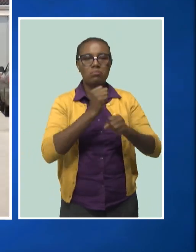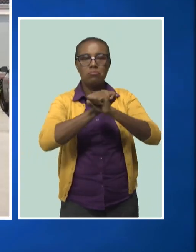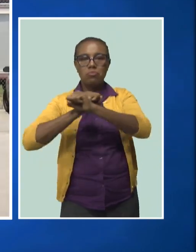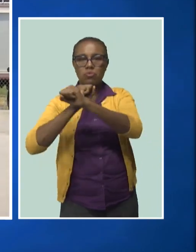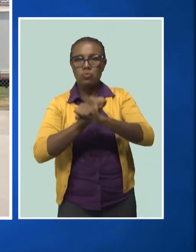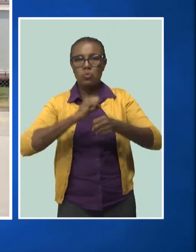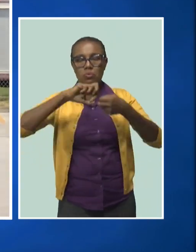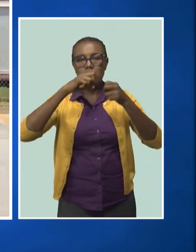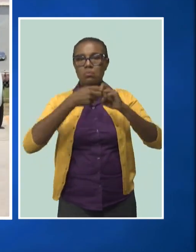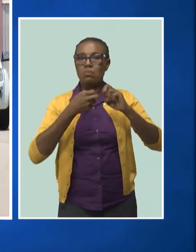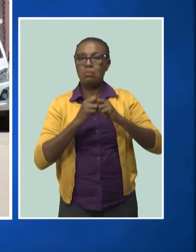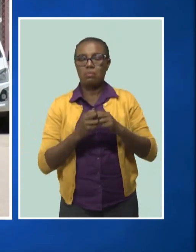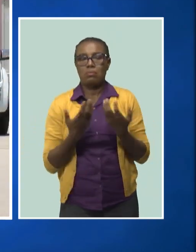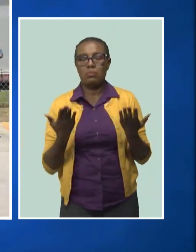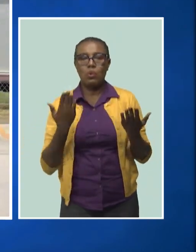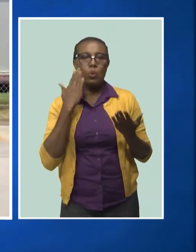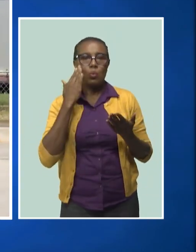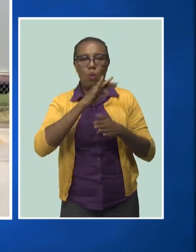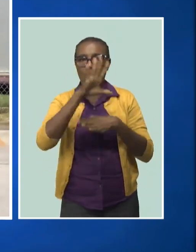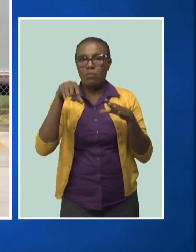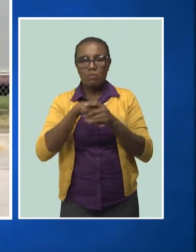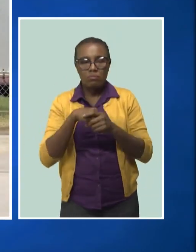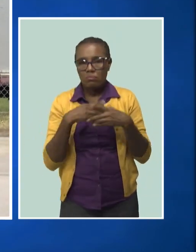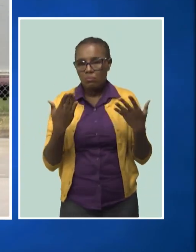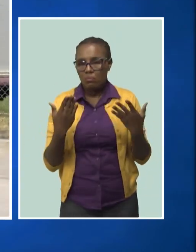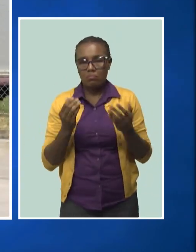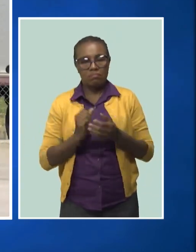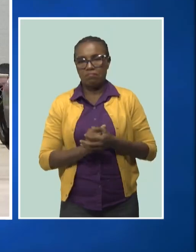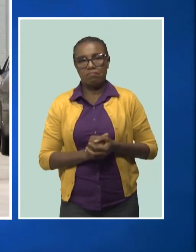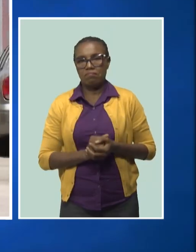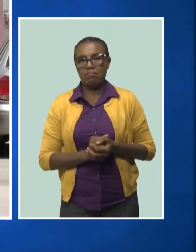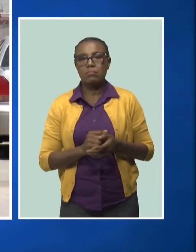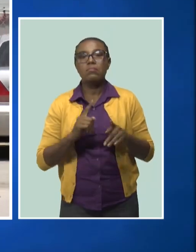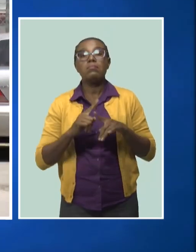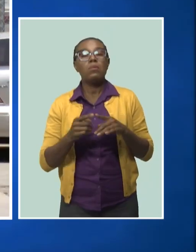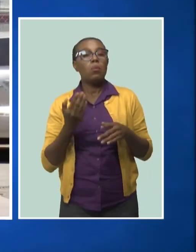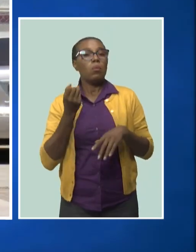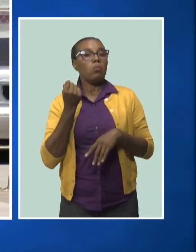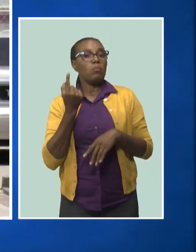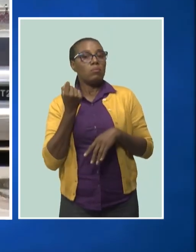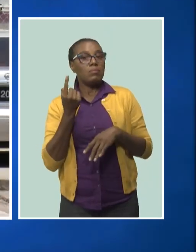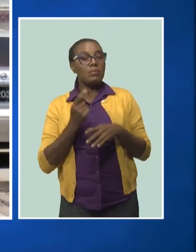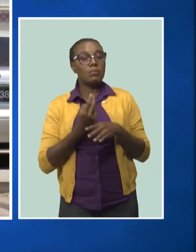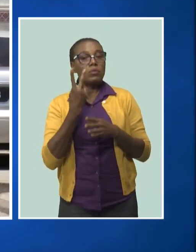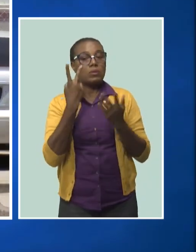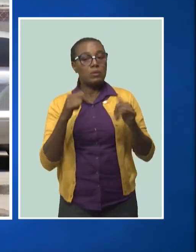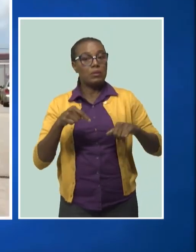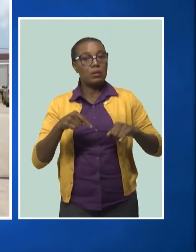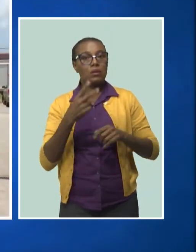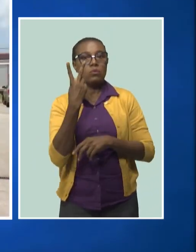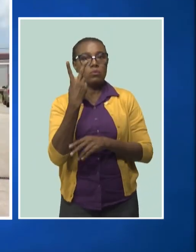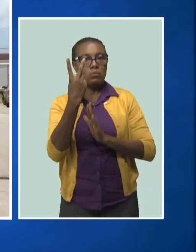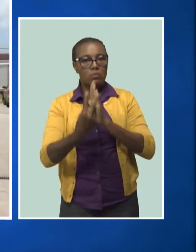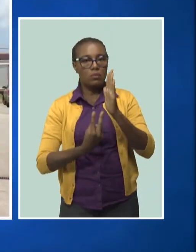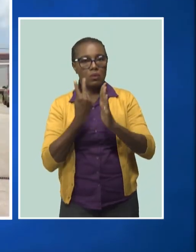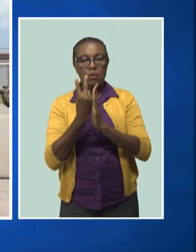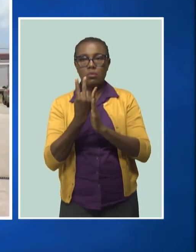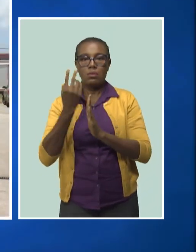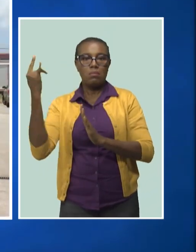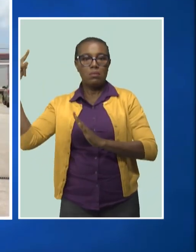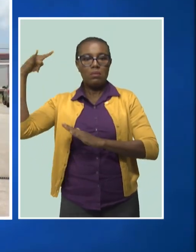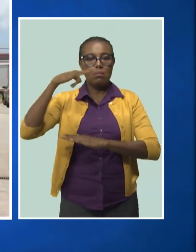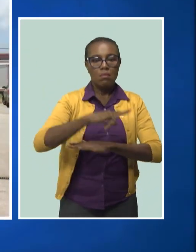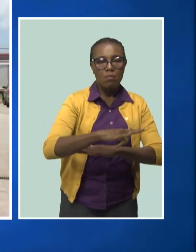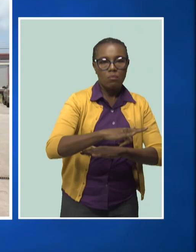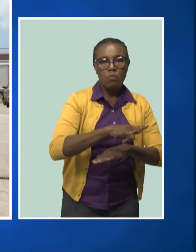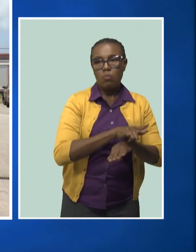While the full extent of the problem has not been divulged, CBC News understands that for 2 hours today, planes could not land or take